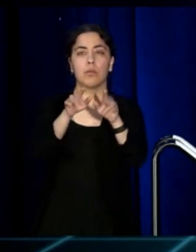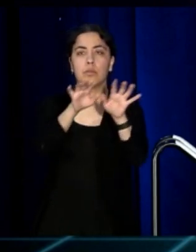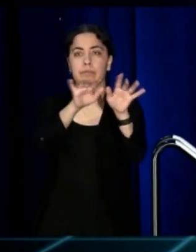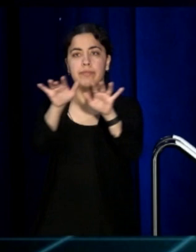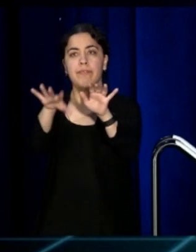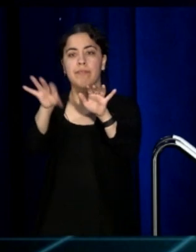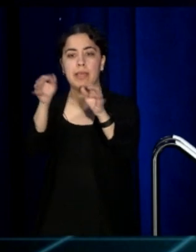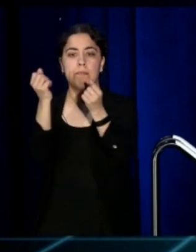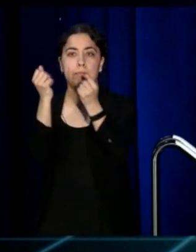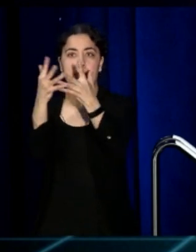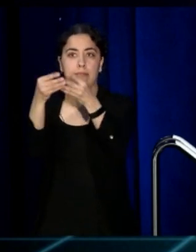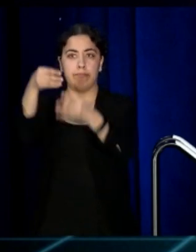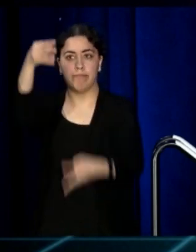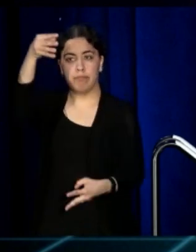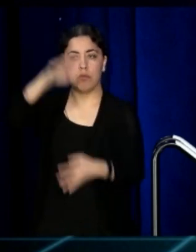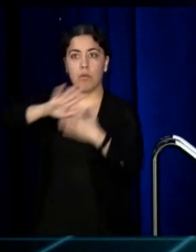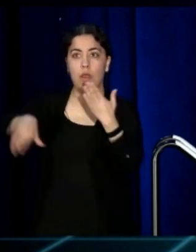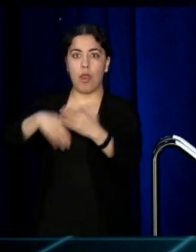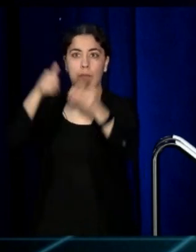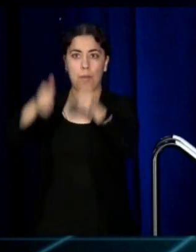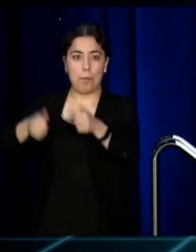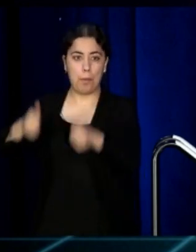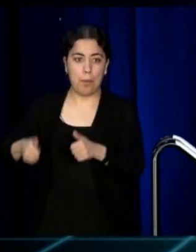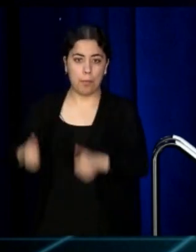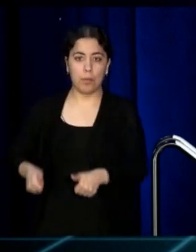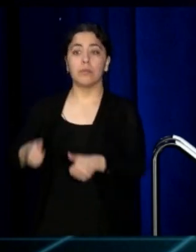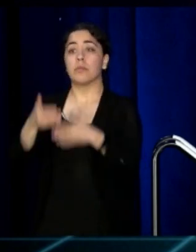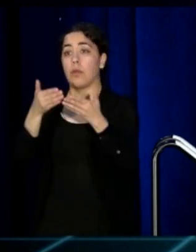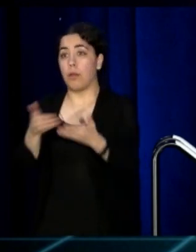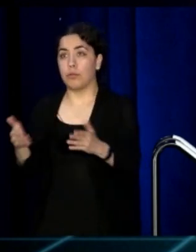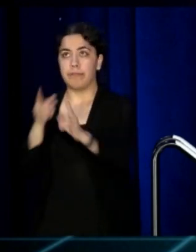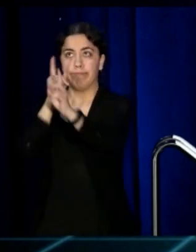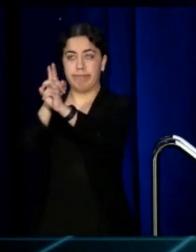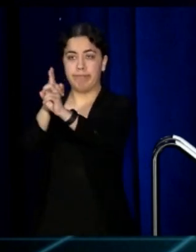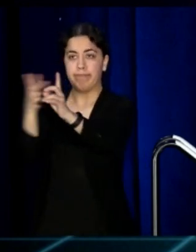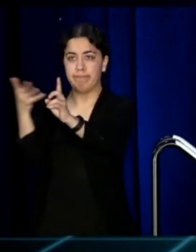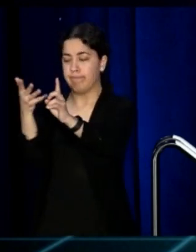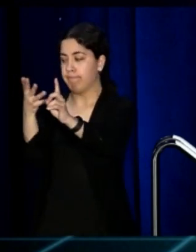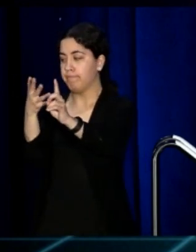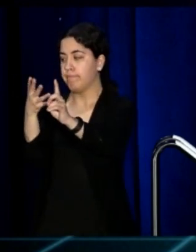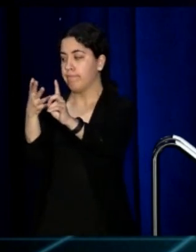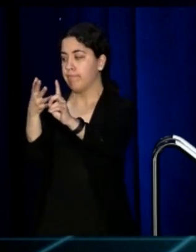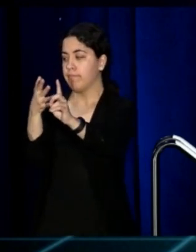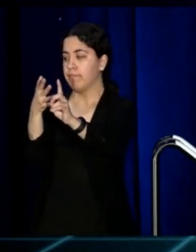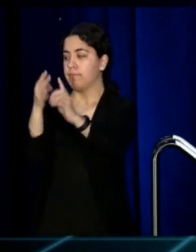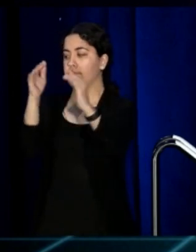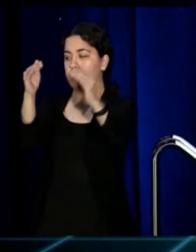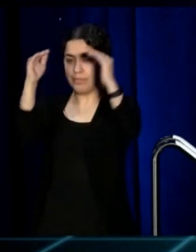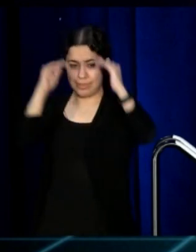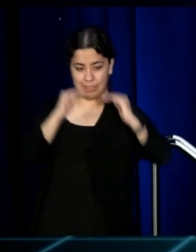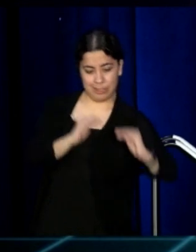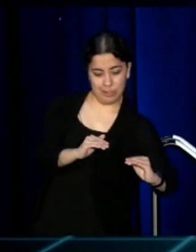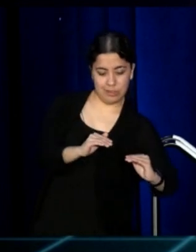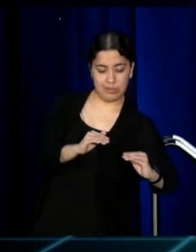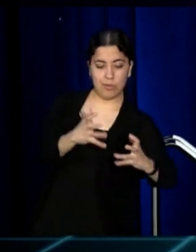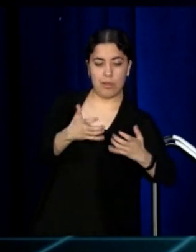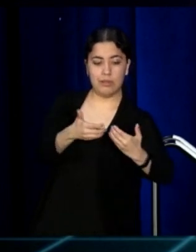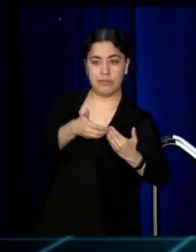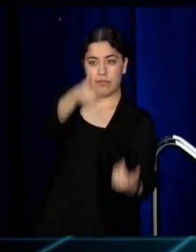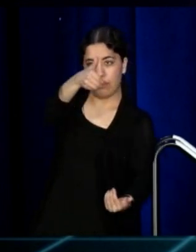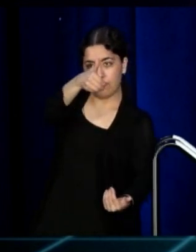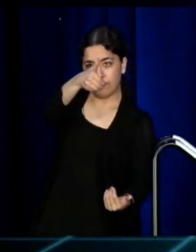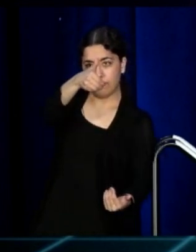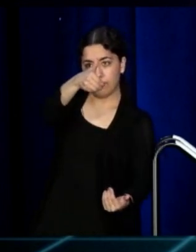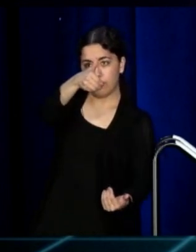get all the posts. So this is going to give us a post object here, and then right down here, let's have a little divider, and